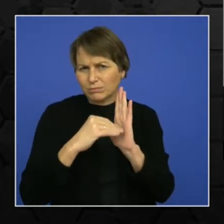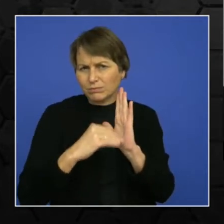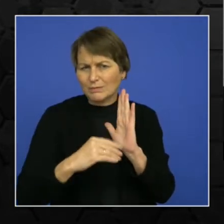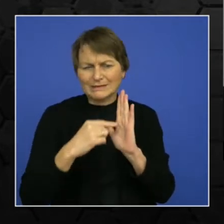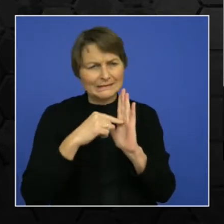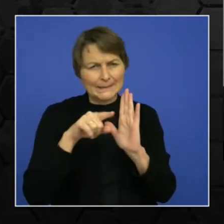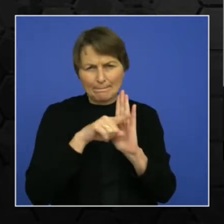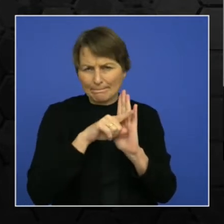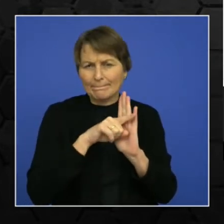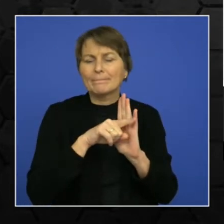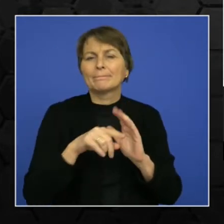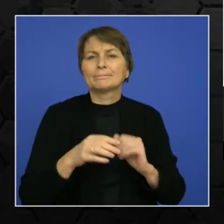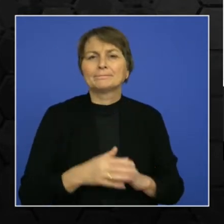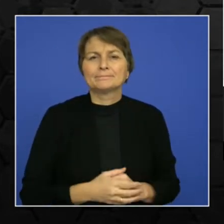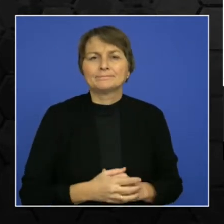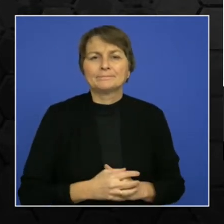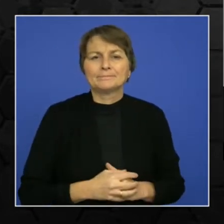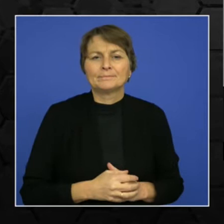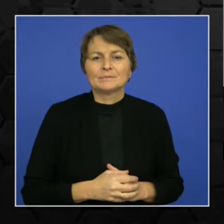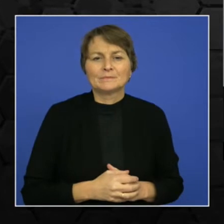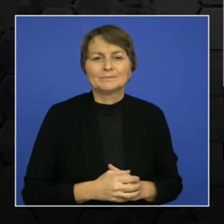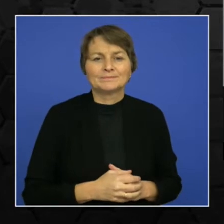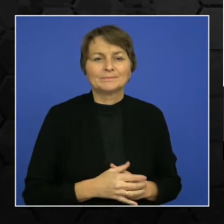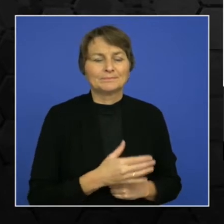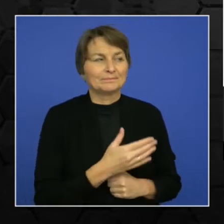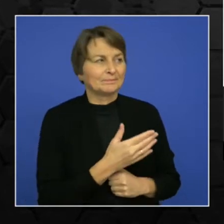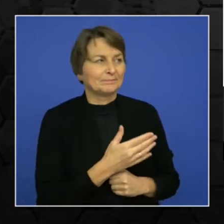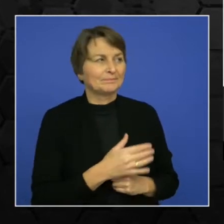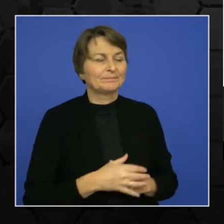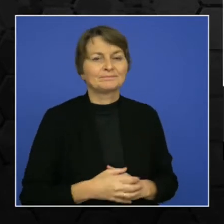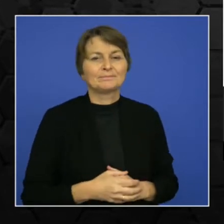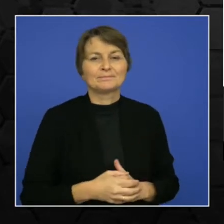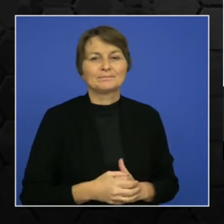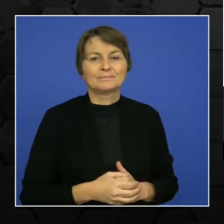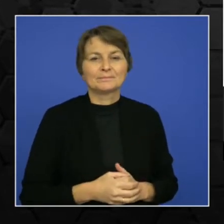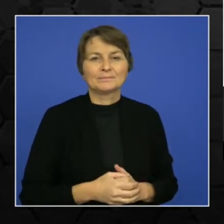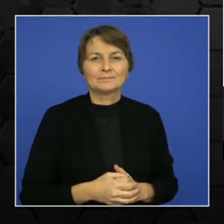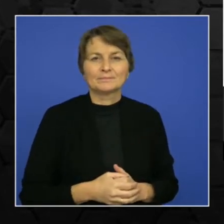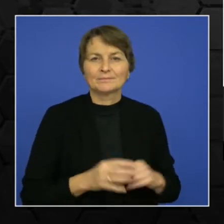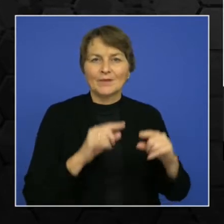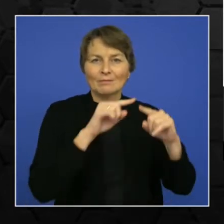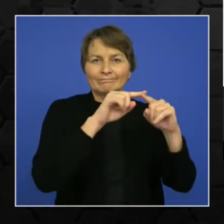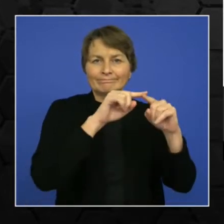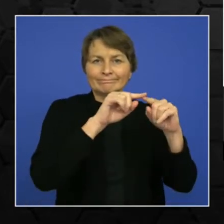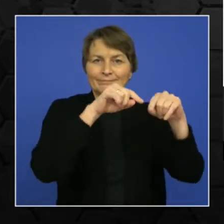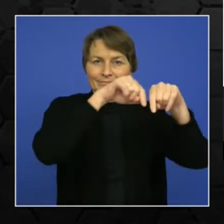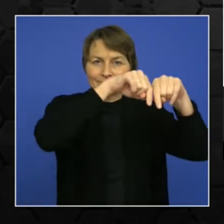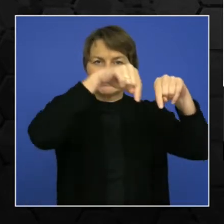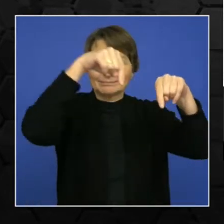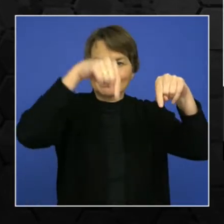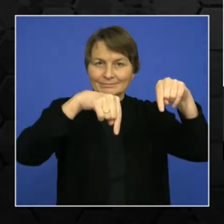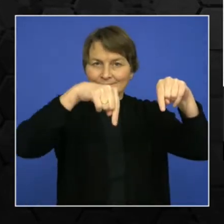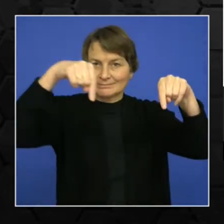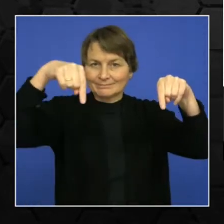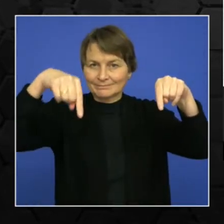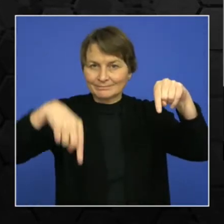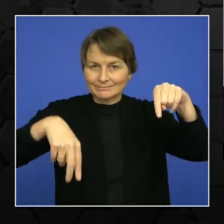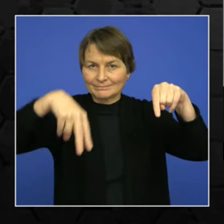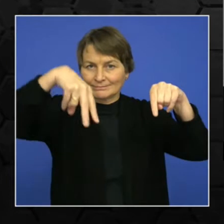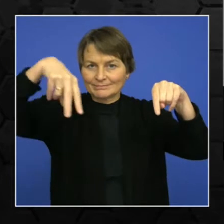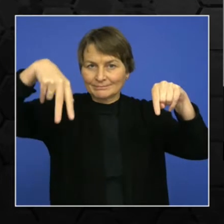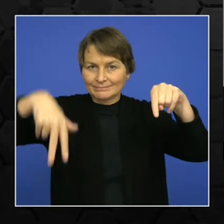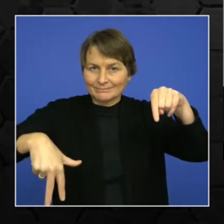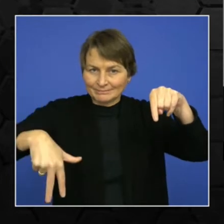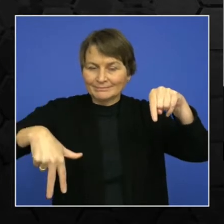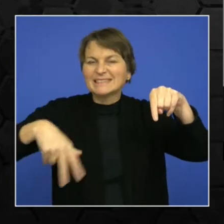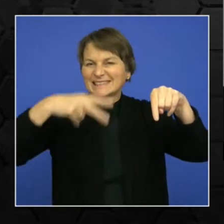well. So let me just rename this as services, and I'm connecting it here. So we can see the 4 switch cases below and one on the